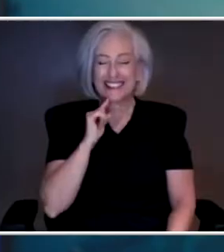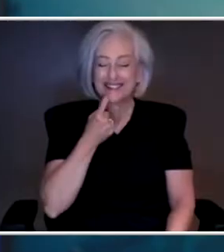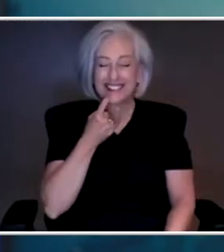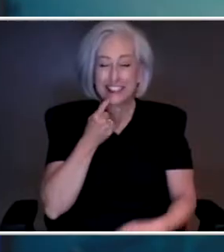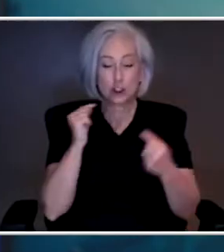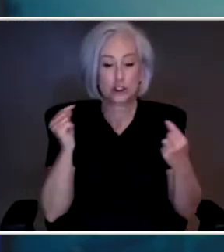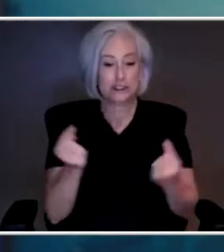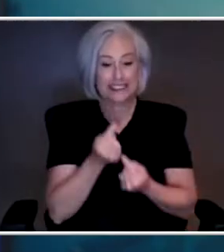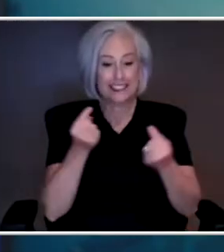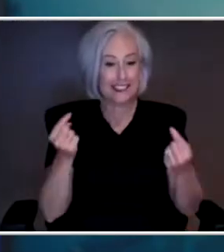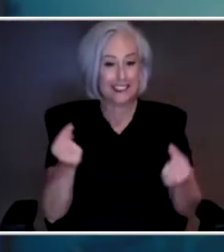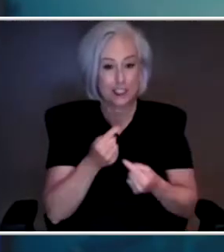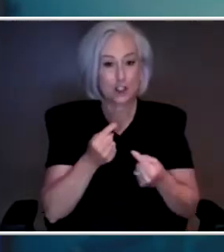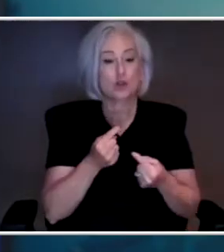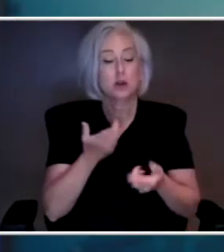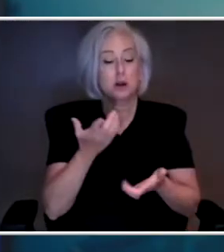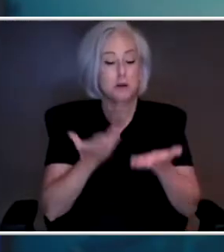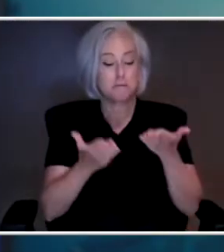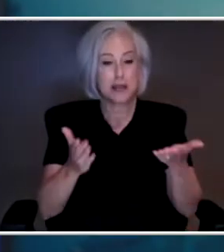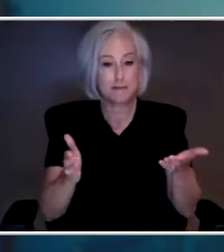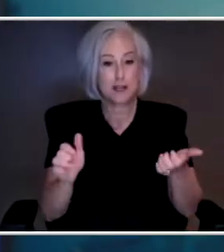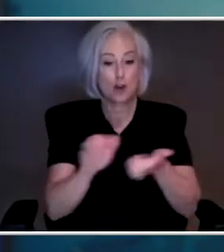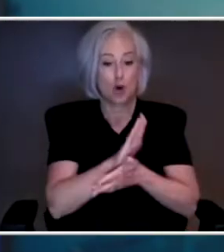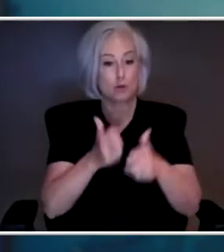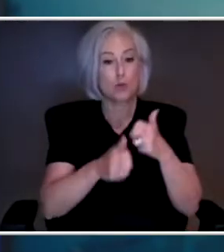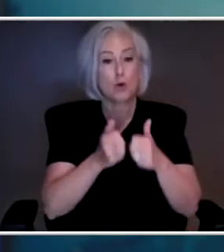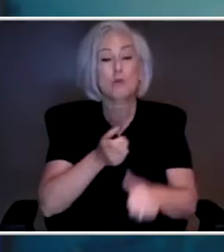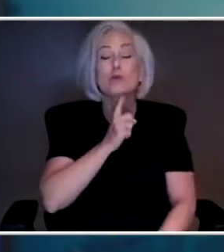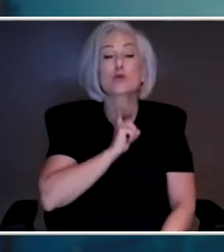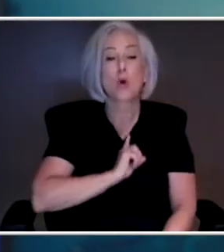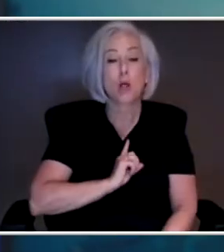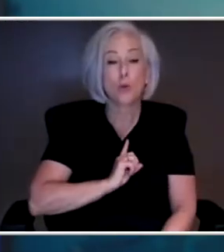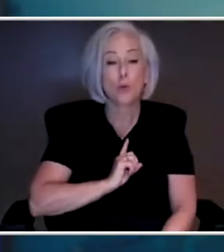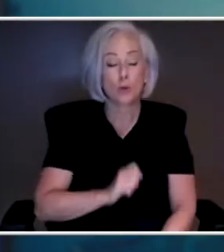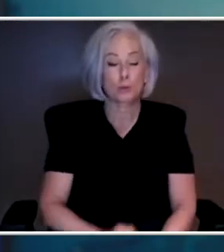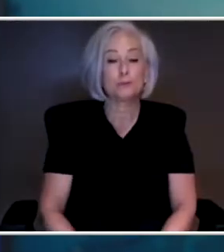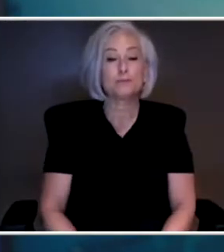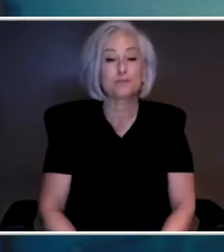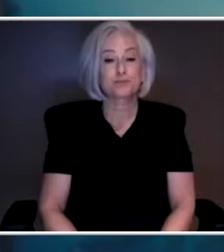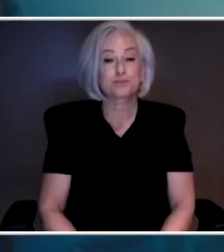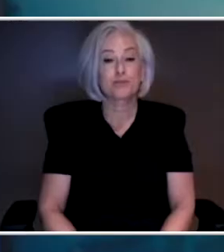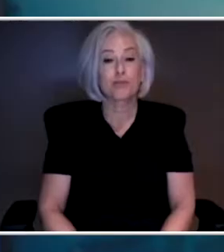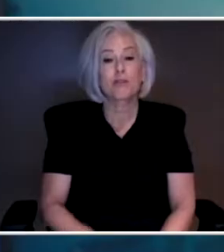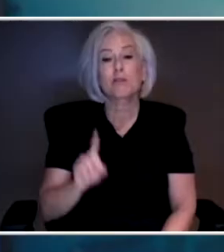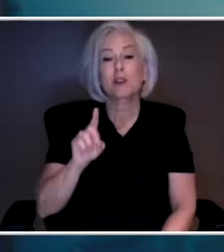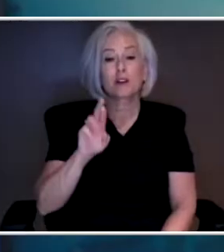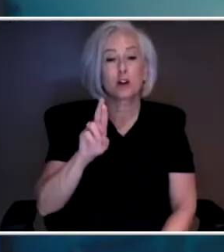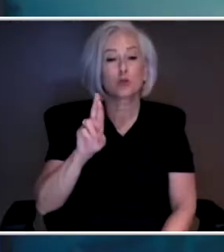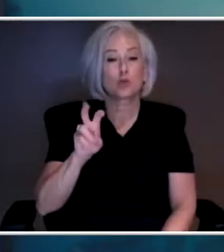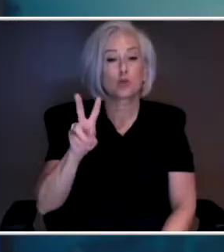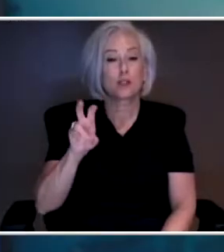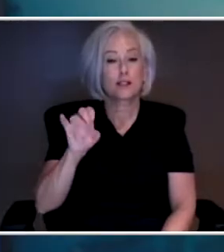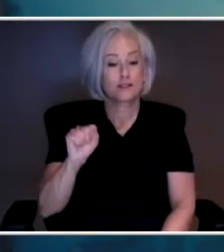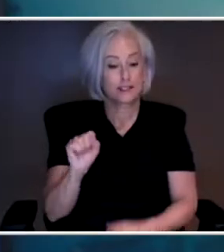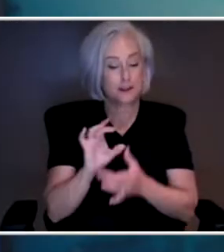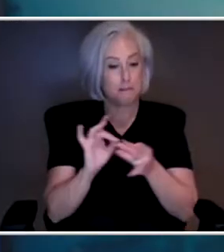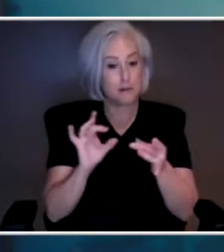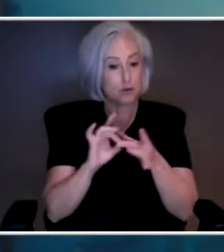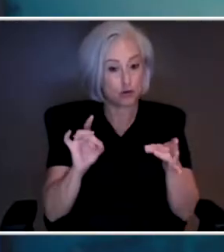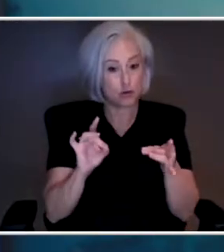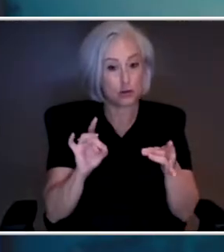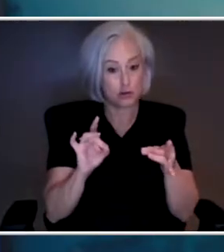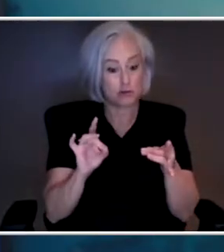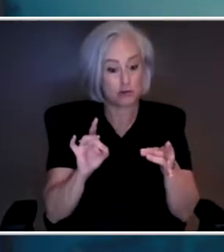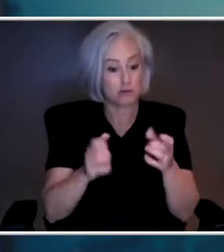your swallowing and things like that. And then the other thing that Dr. Reeves mentioned, one of the main things is if you take